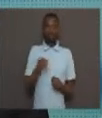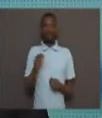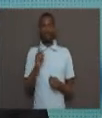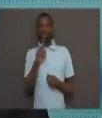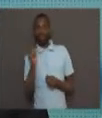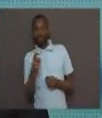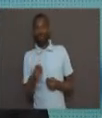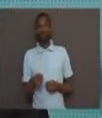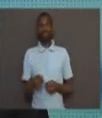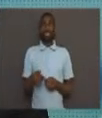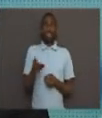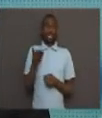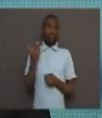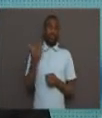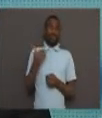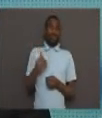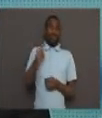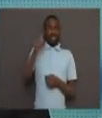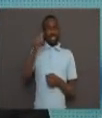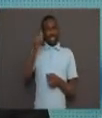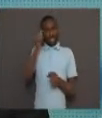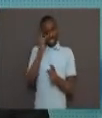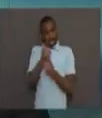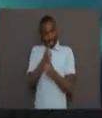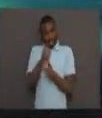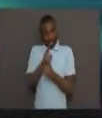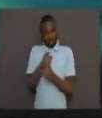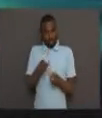the actual mass of the atom.